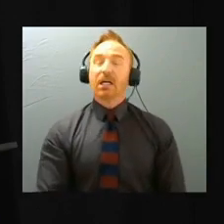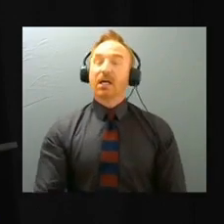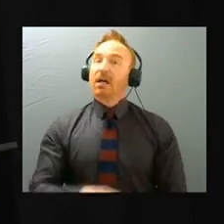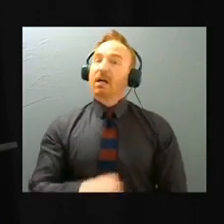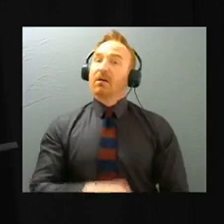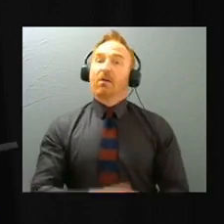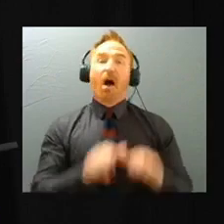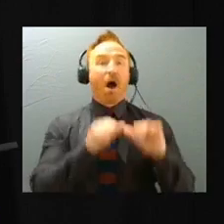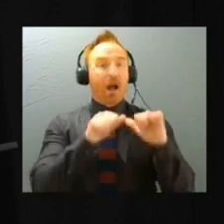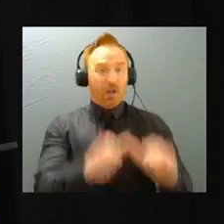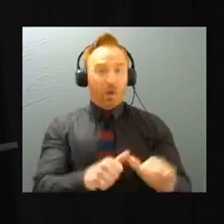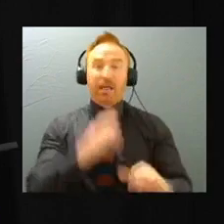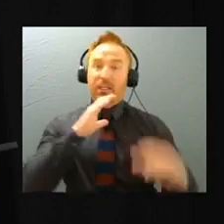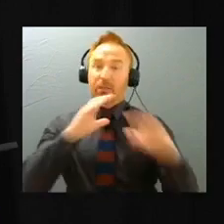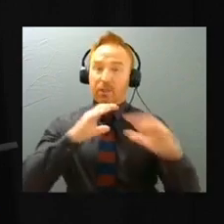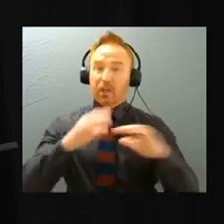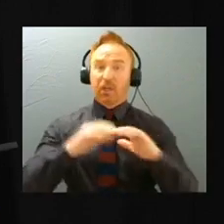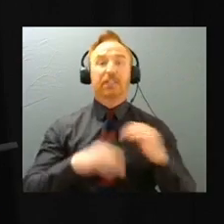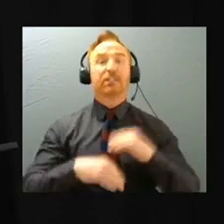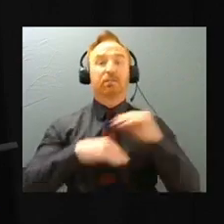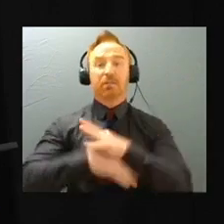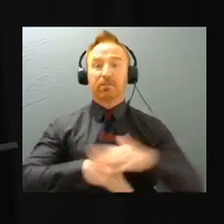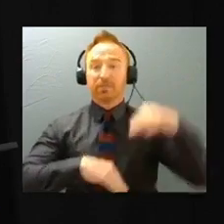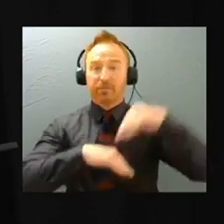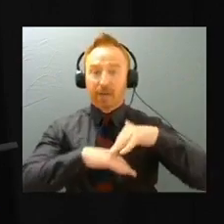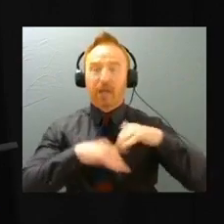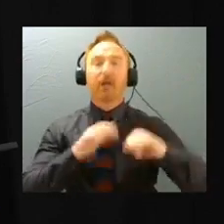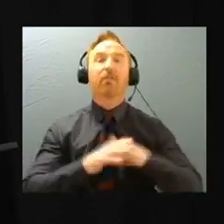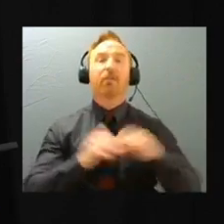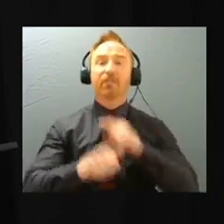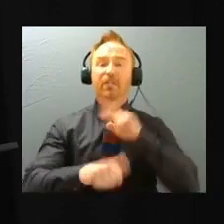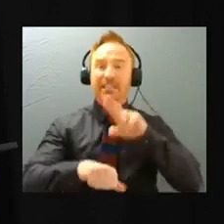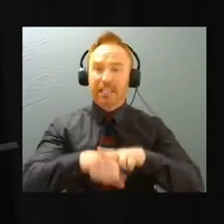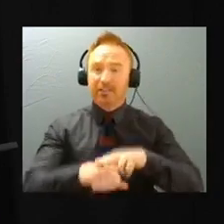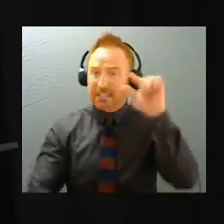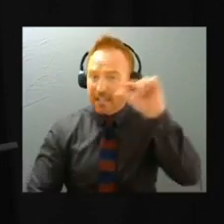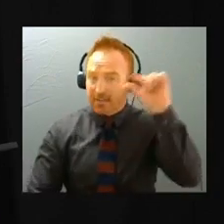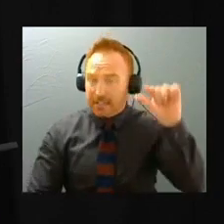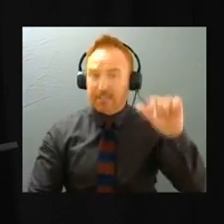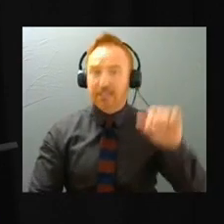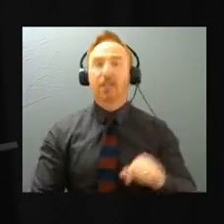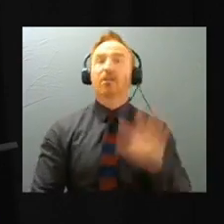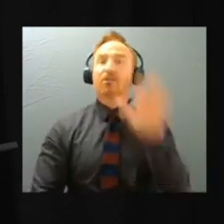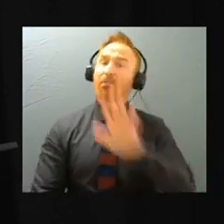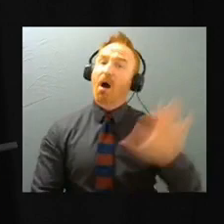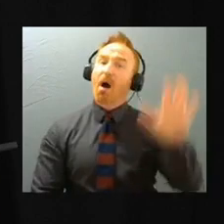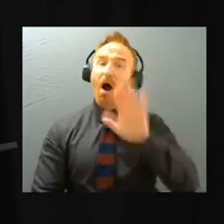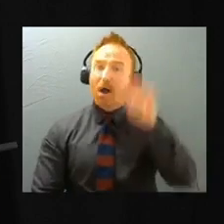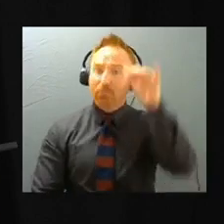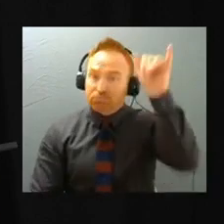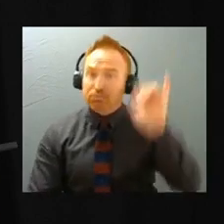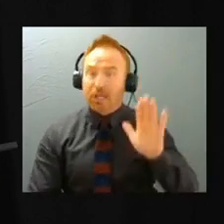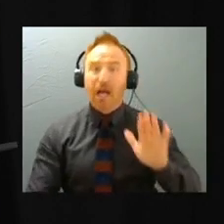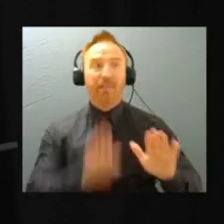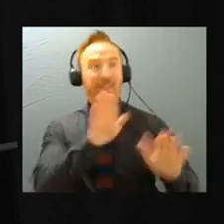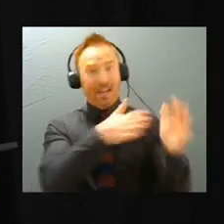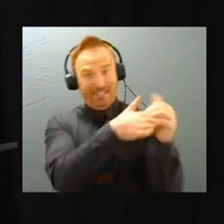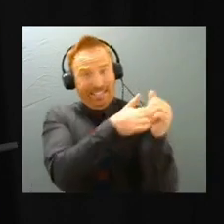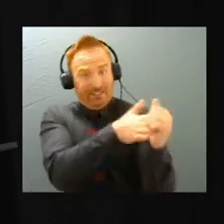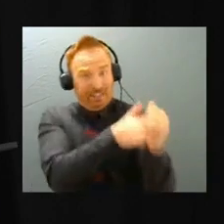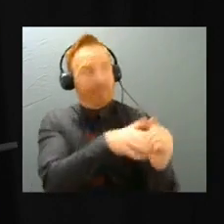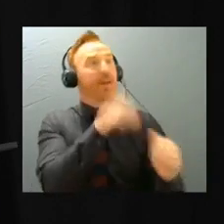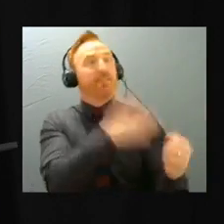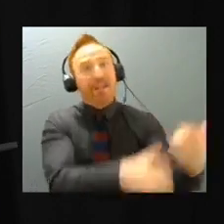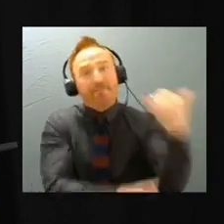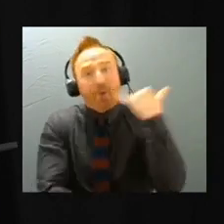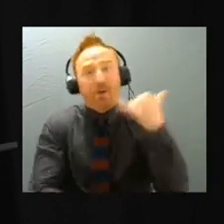Nations governments and municipal leaders throughout the territory, and I want to thank their leadership for those continuing phone calls, Zoom meetings,